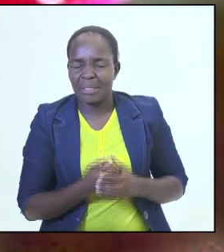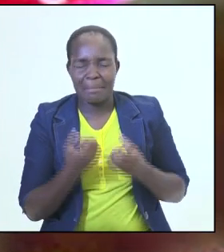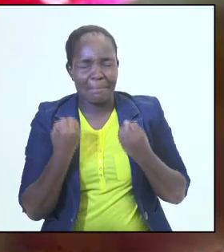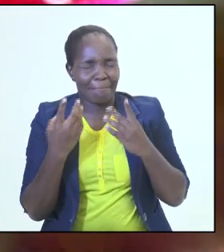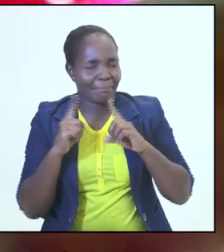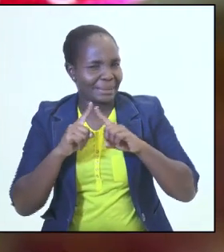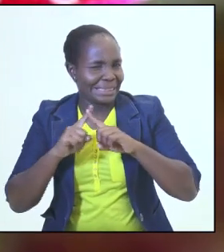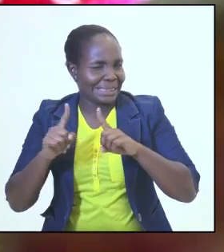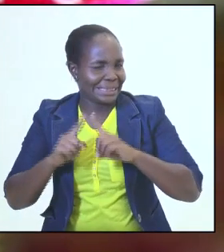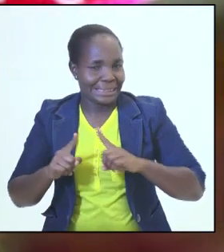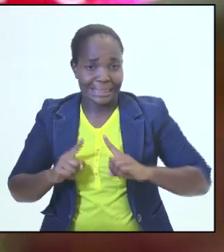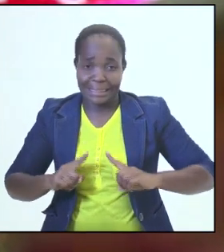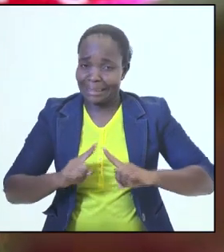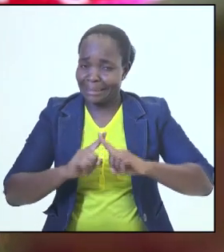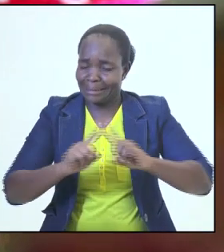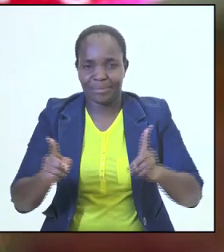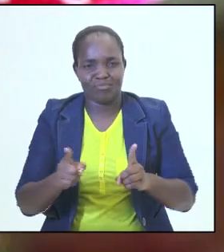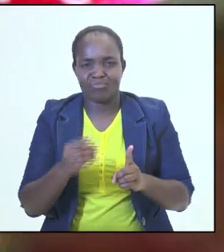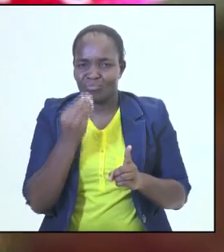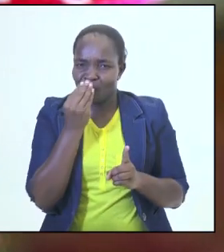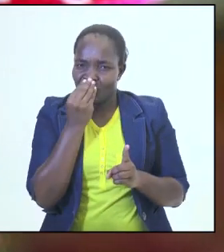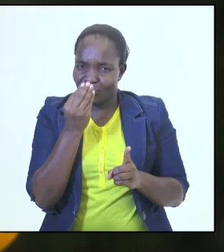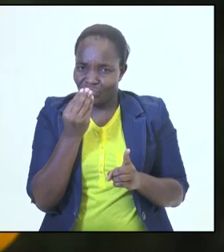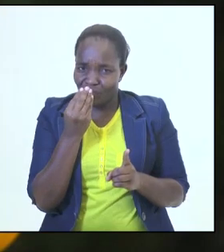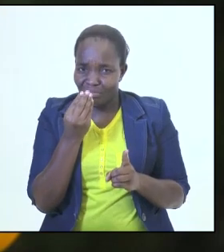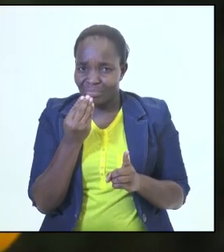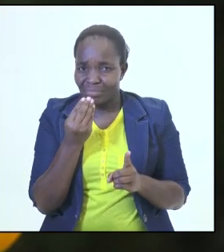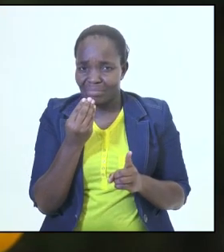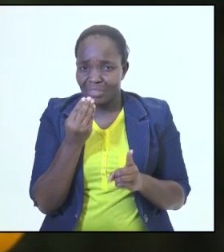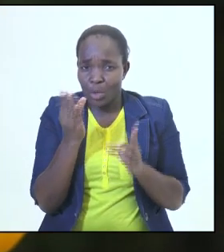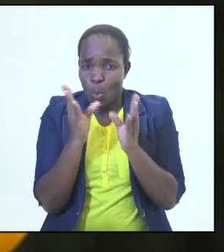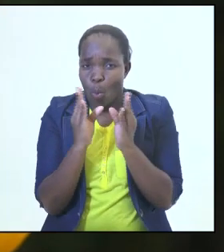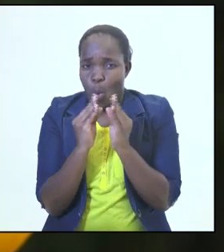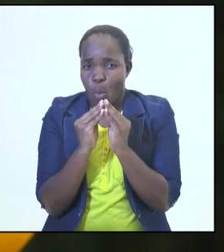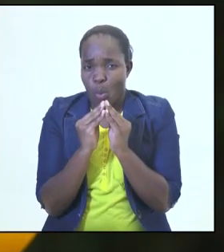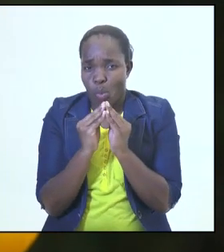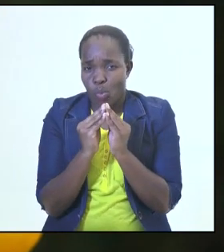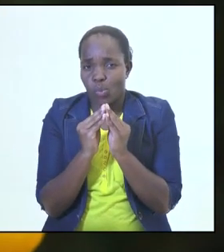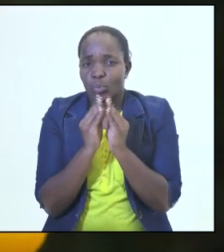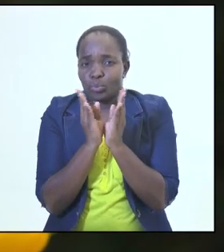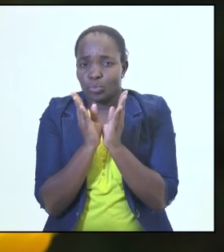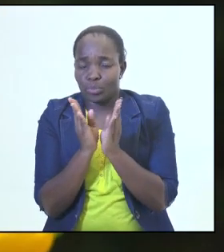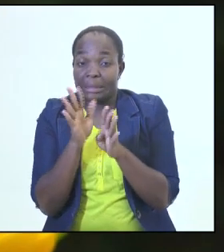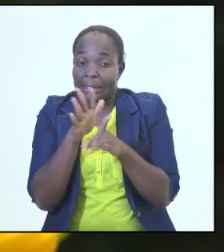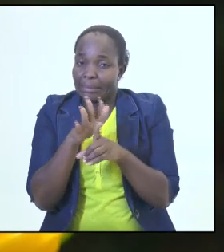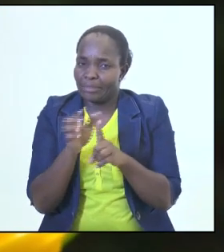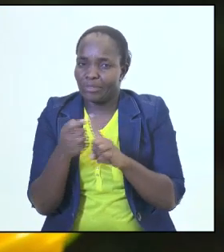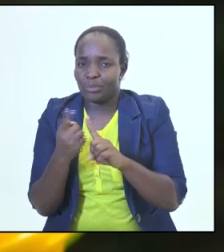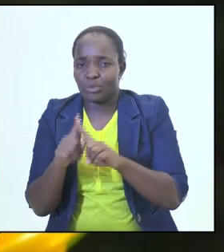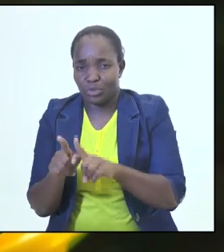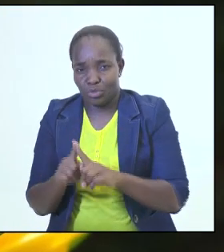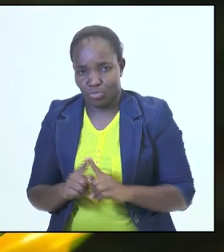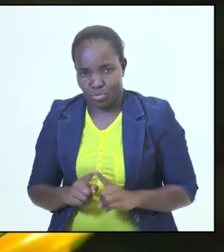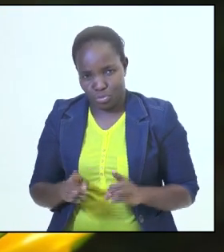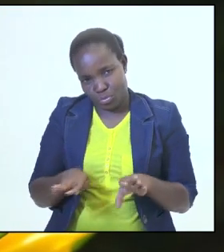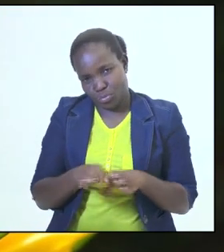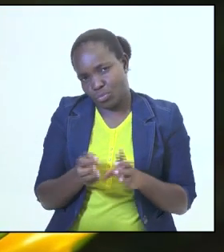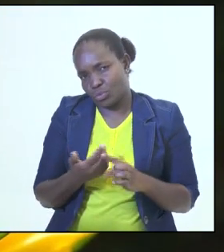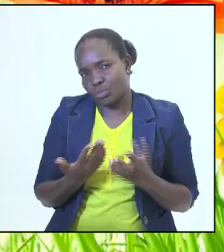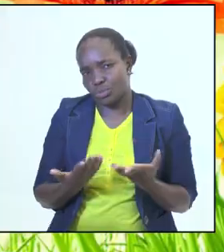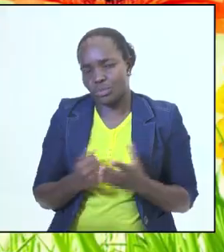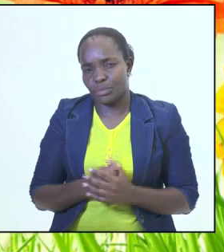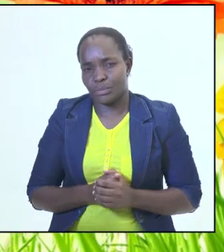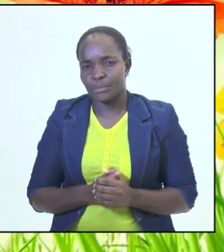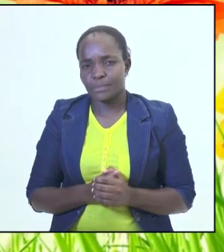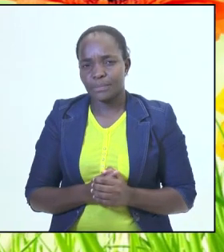of flowers in nature. The look of a flower mostly depends on what kind of creature helps out with the